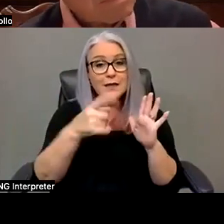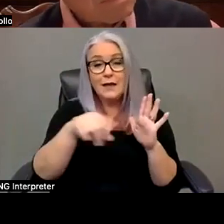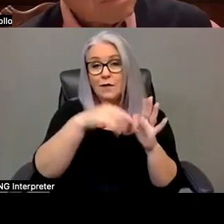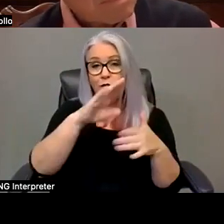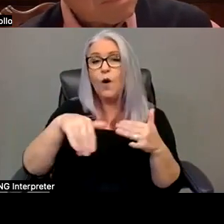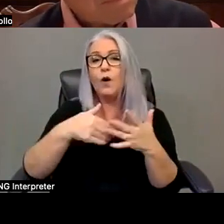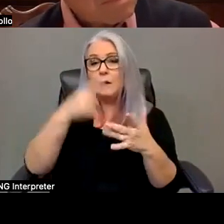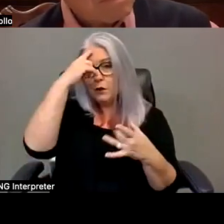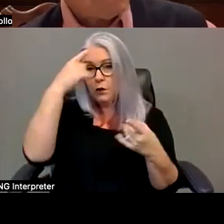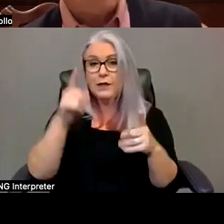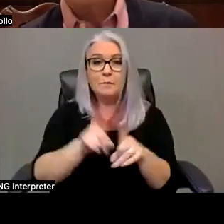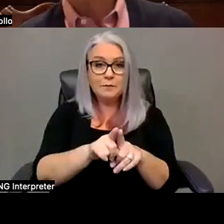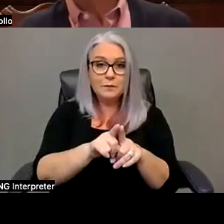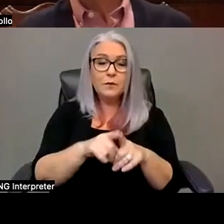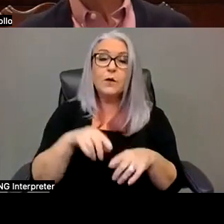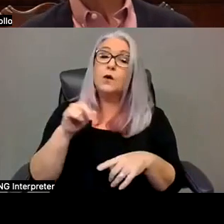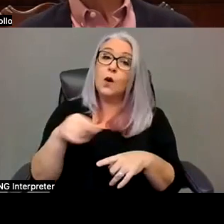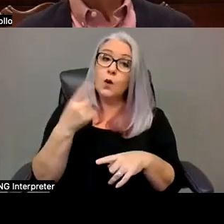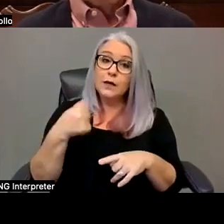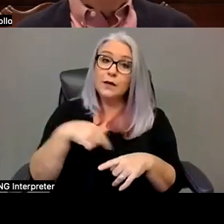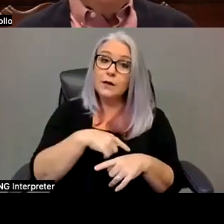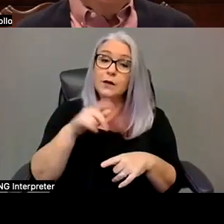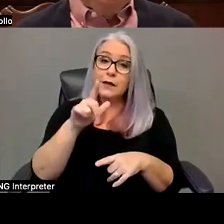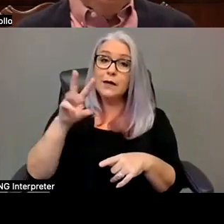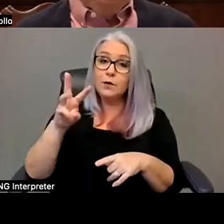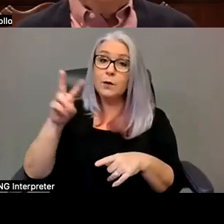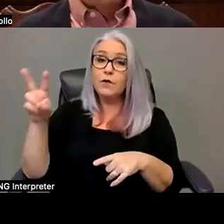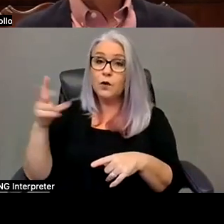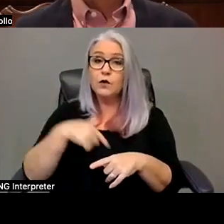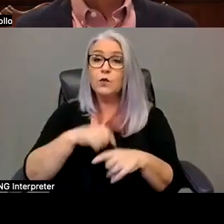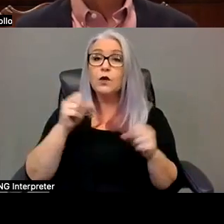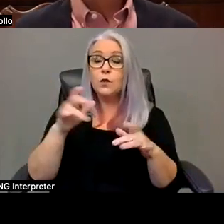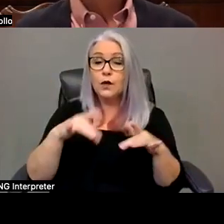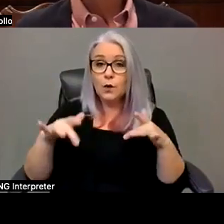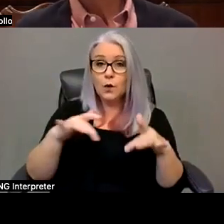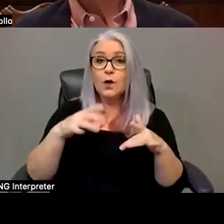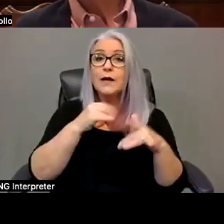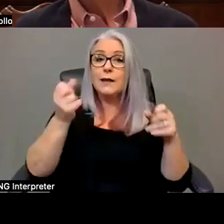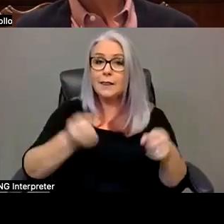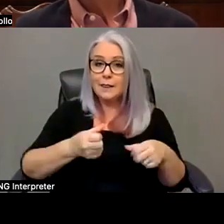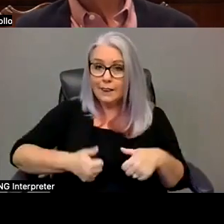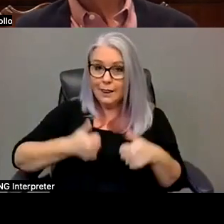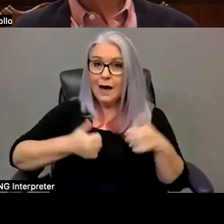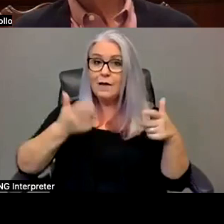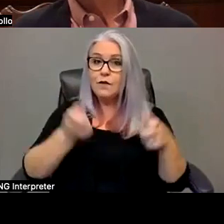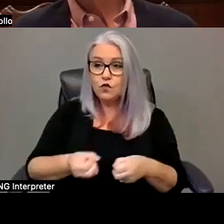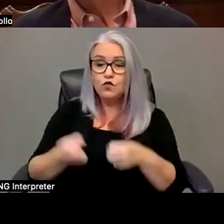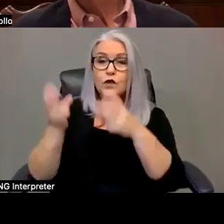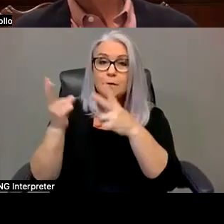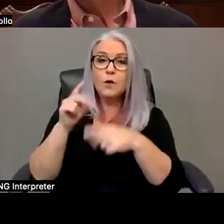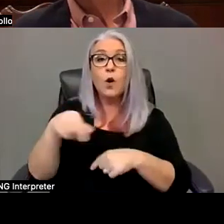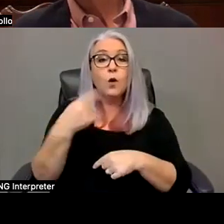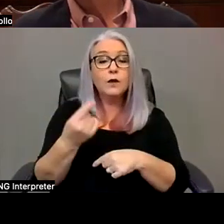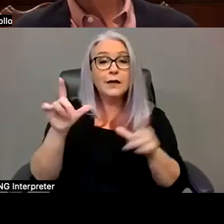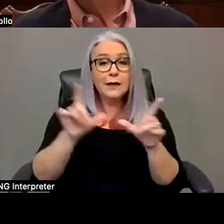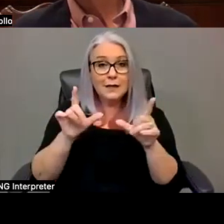to. Only the entities authorized by the league may record or live stream this forum. Only licensed media, which